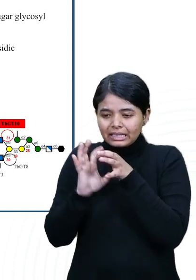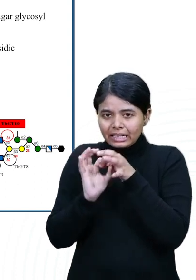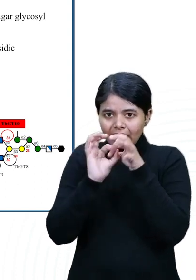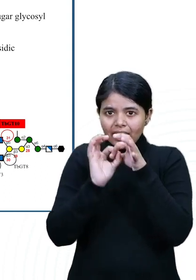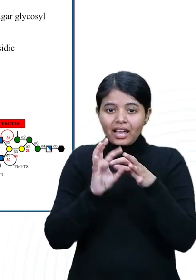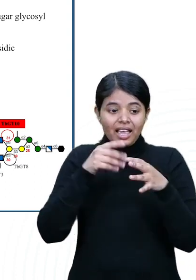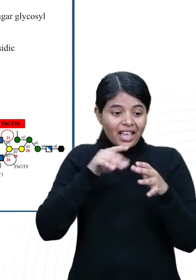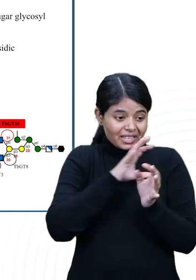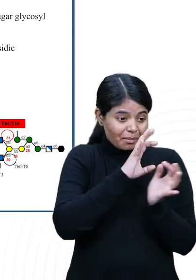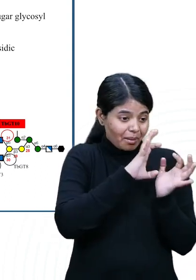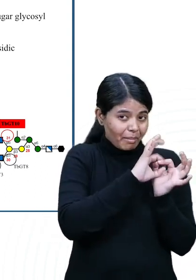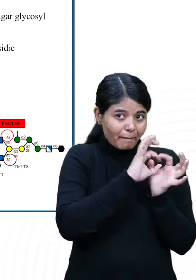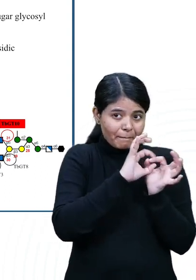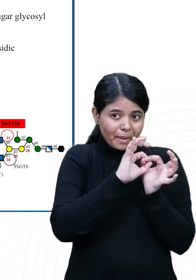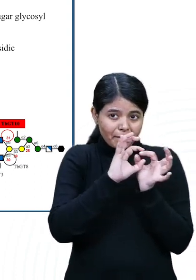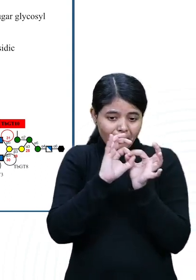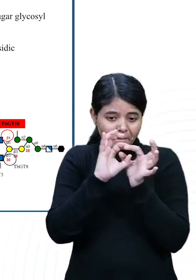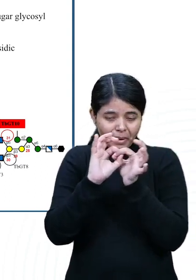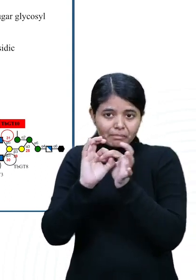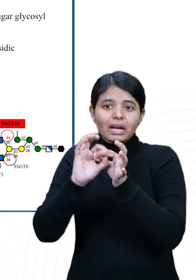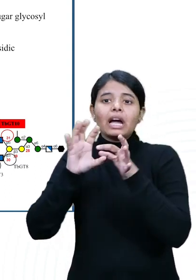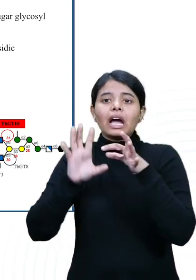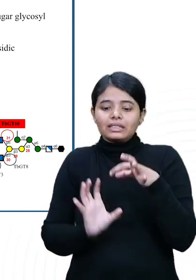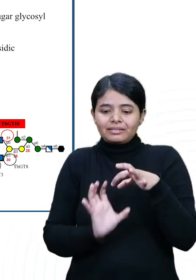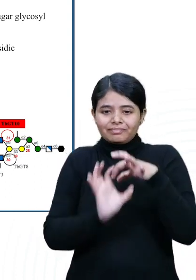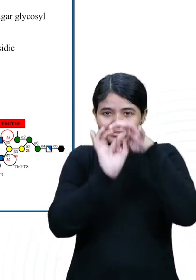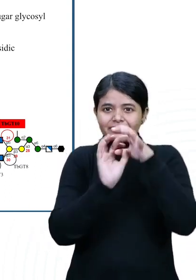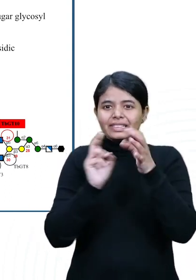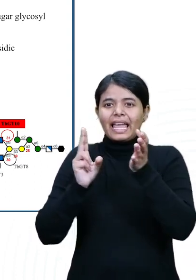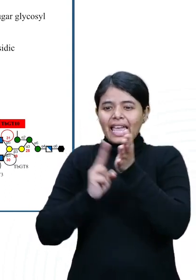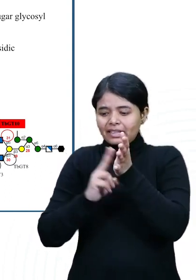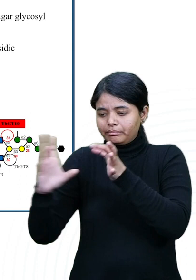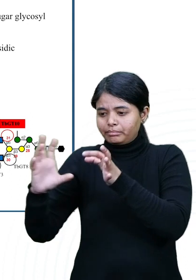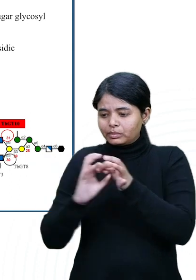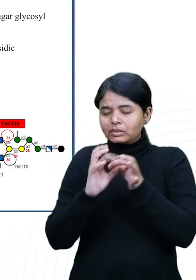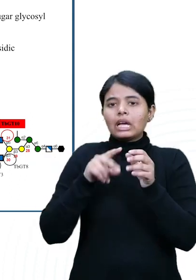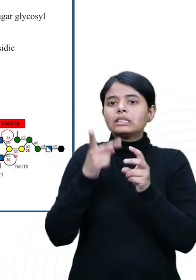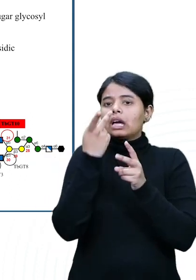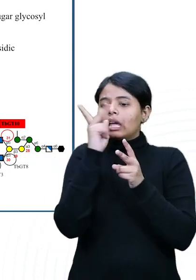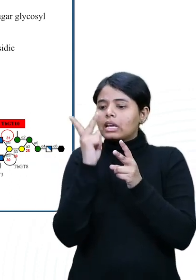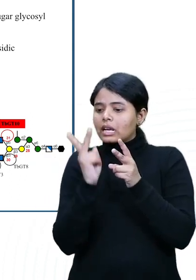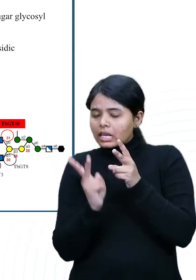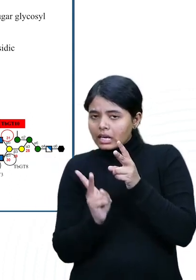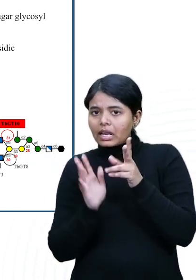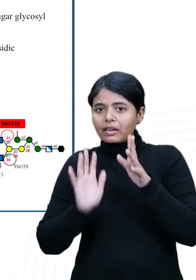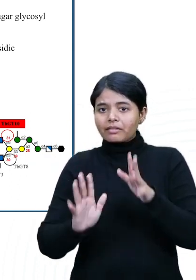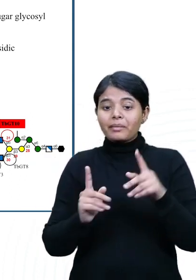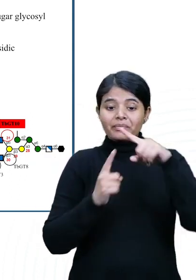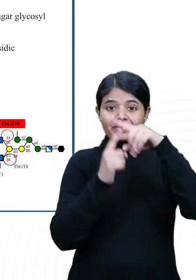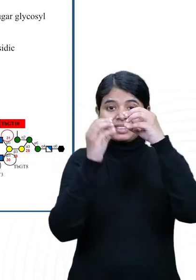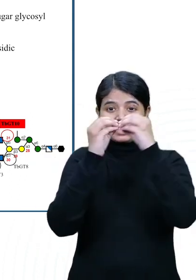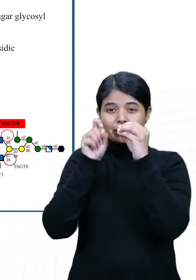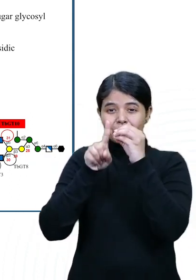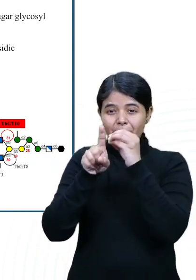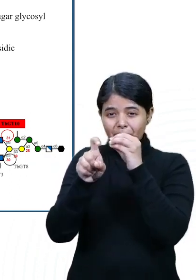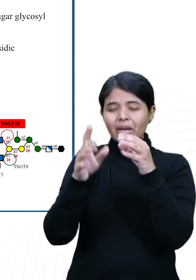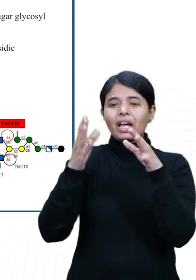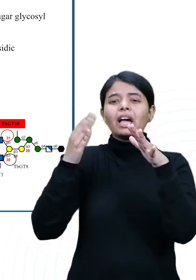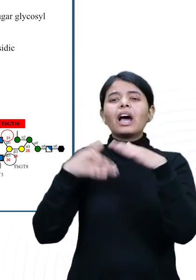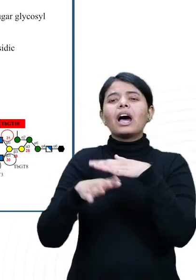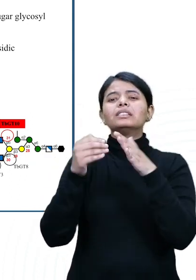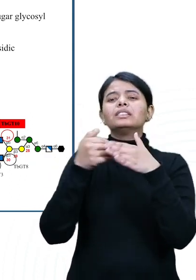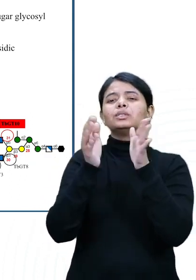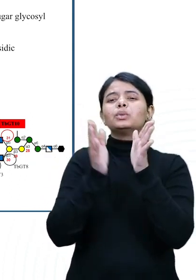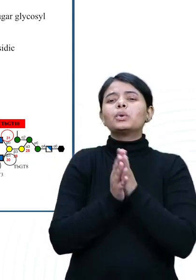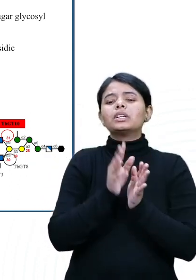life stages. We have recently characterized a glycosyl transferase in Trypanosoma brucei which is called TBGT10, and I'm quickly